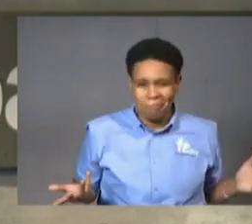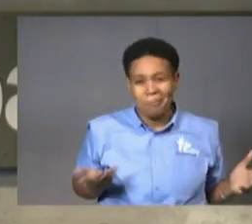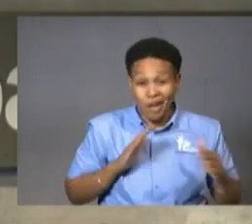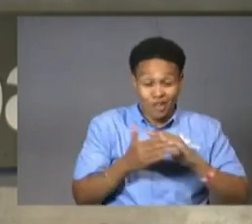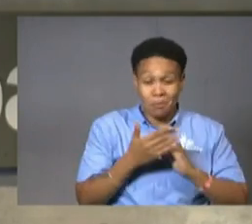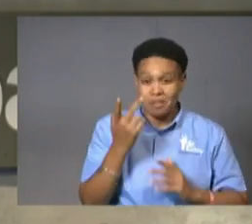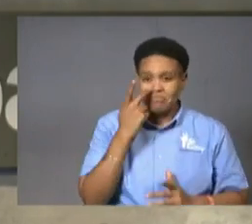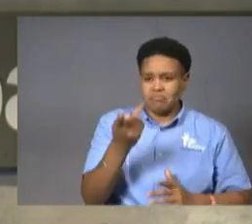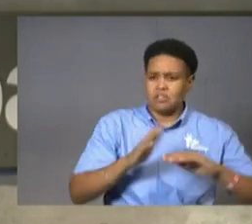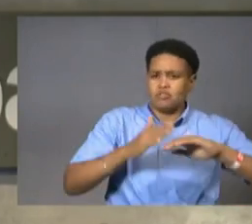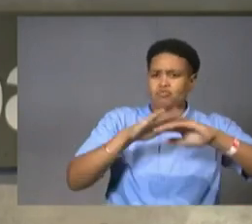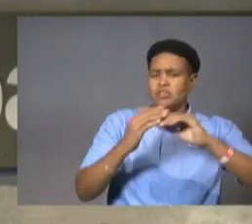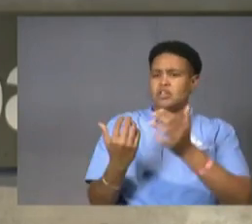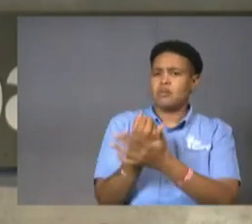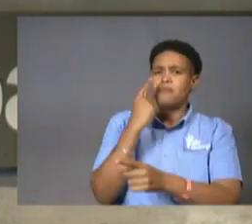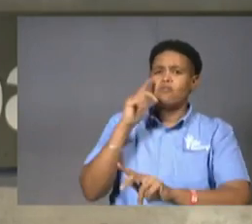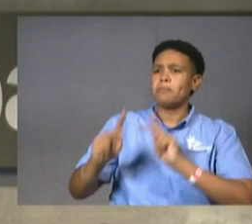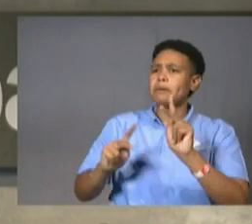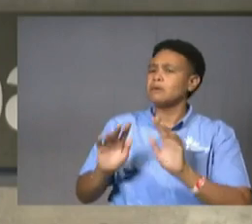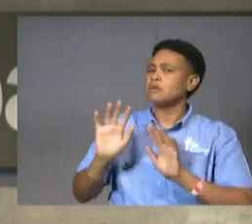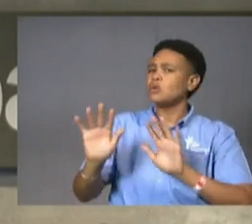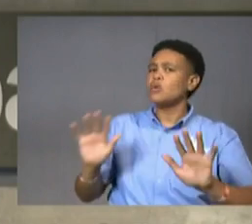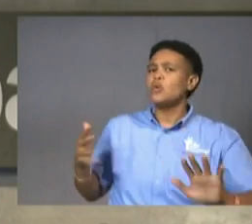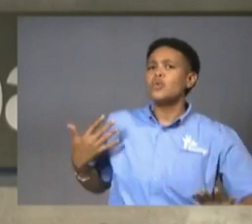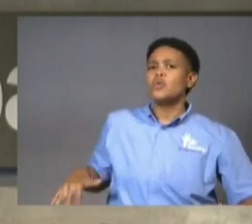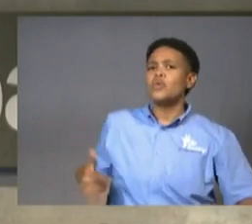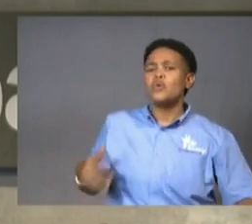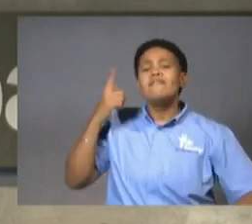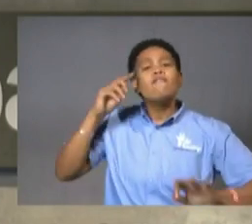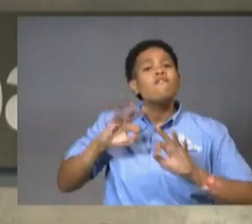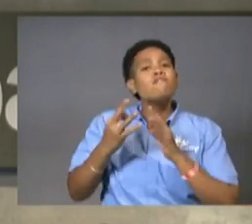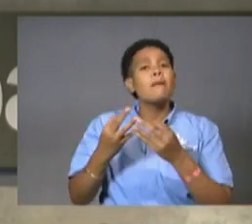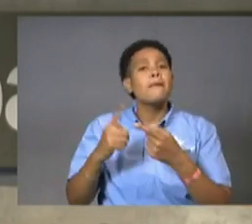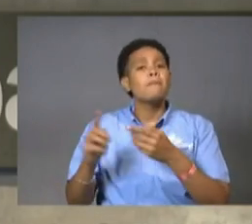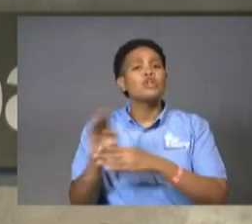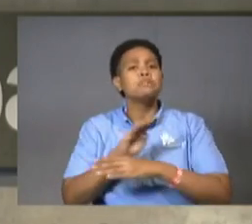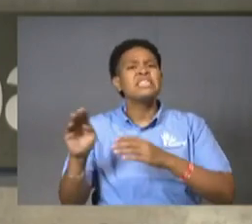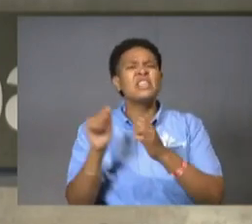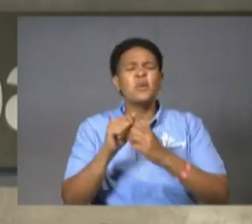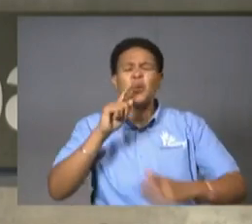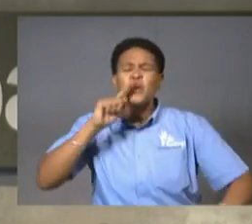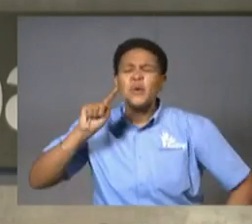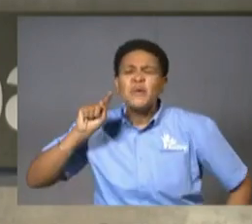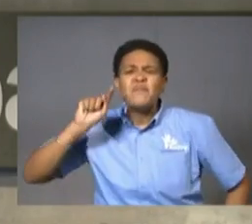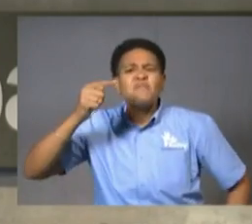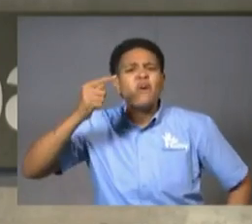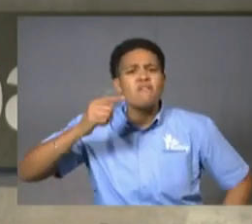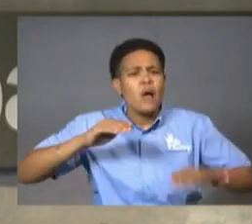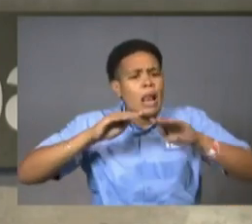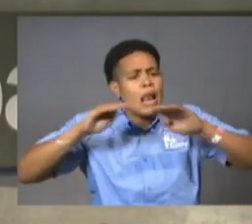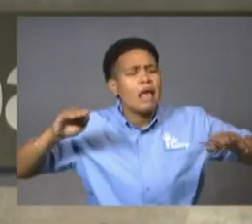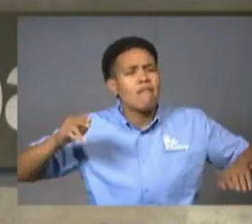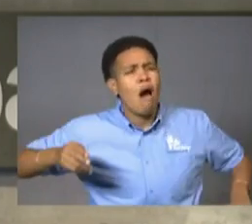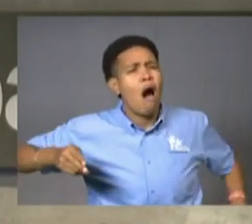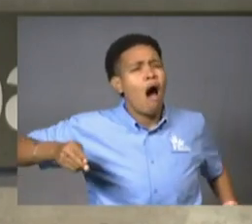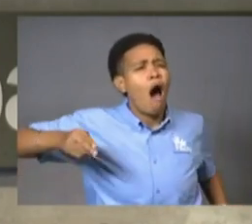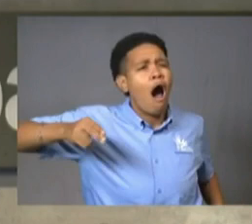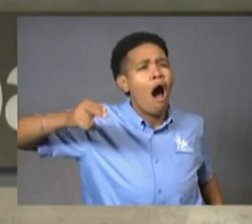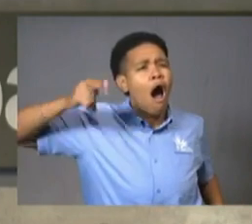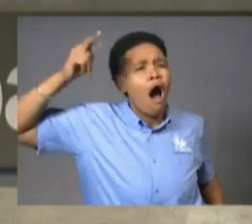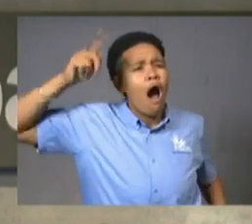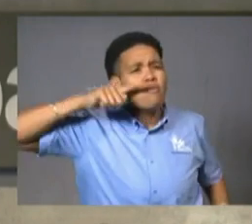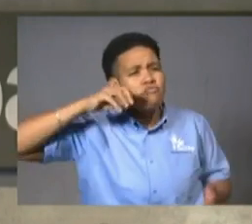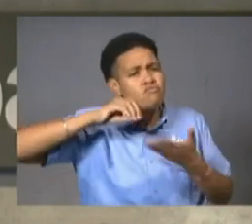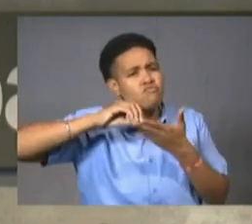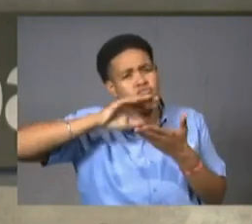increasing opportunities for individuals, for families, and for businesses, with an unprecedented level of record achievements.